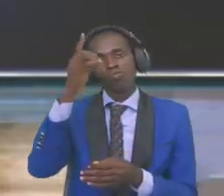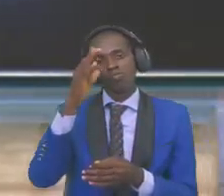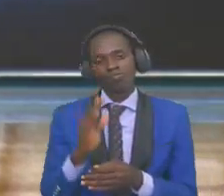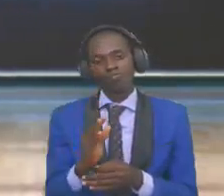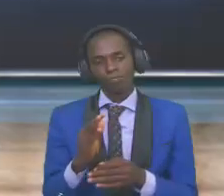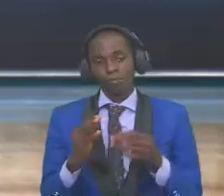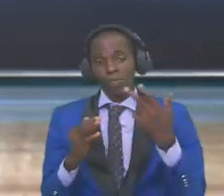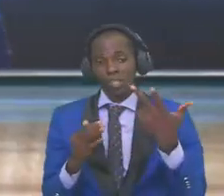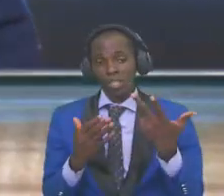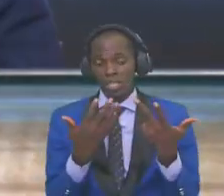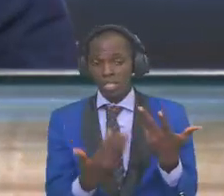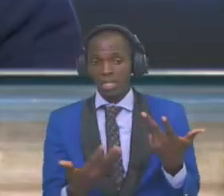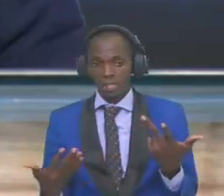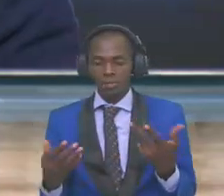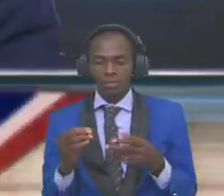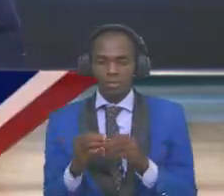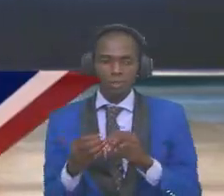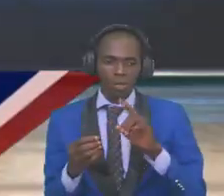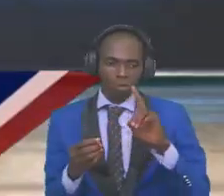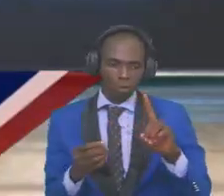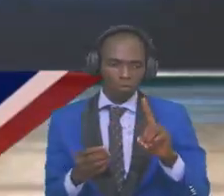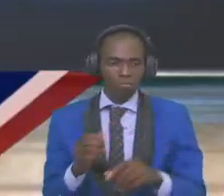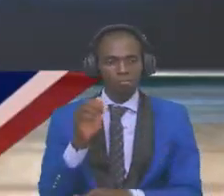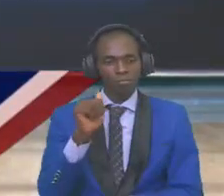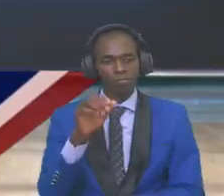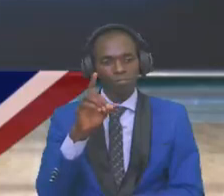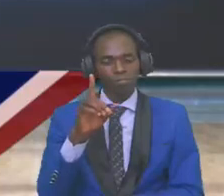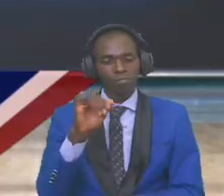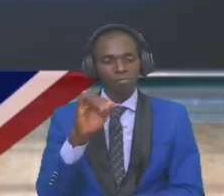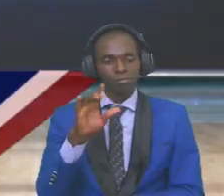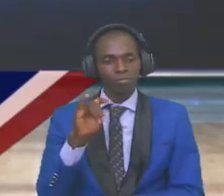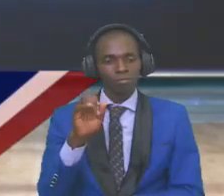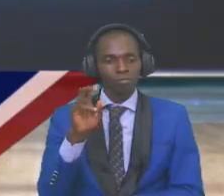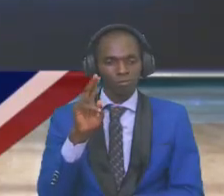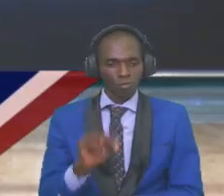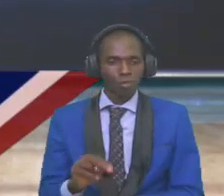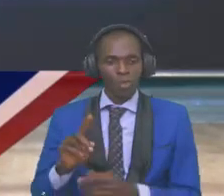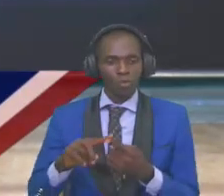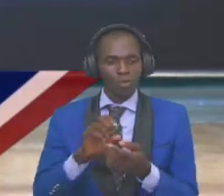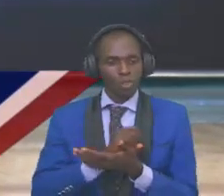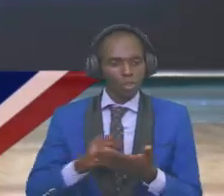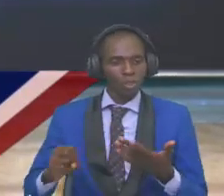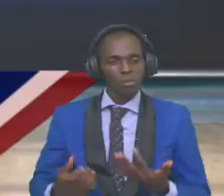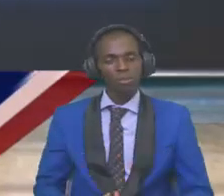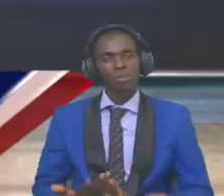one, addiction to saints' sacrificial ministry. Number